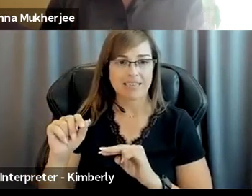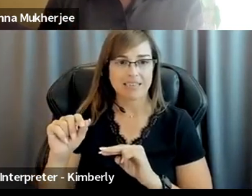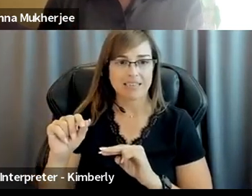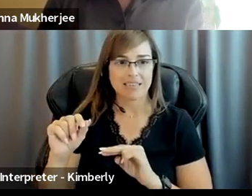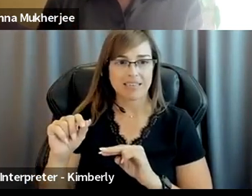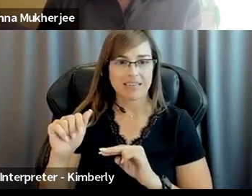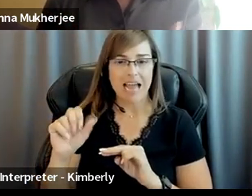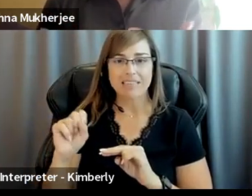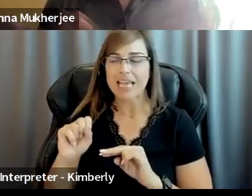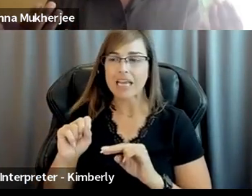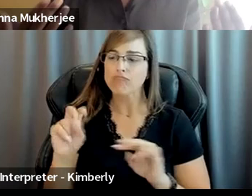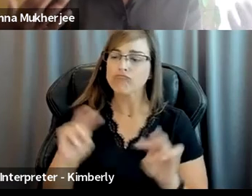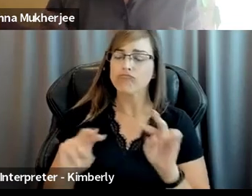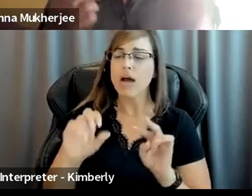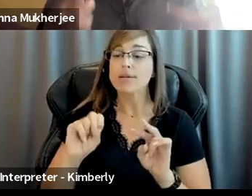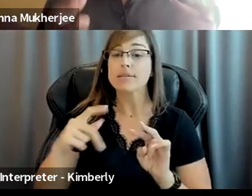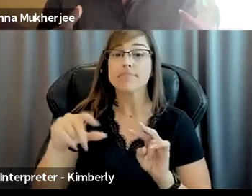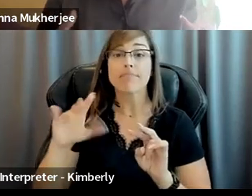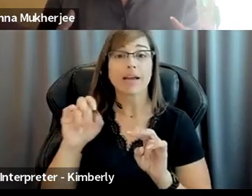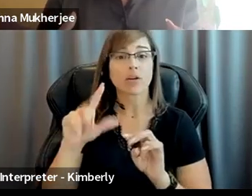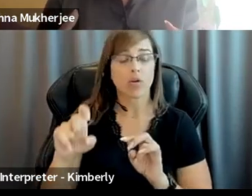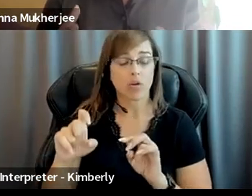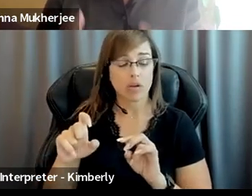think the nature, of course,